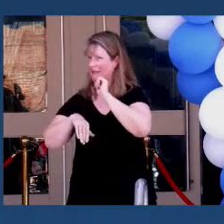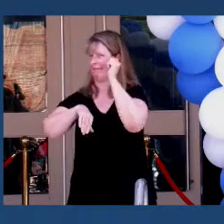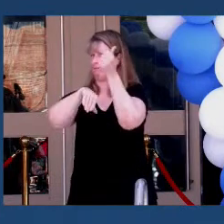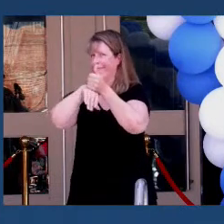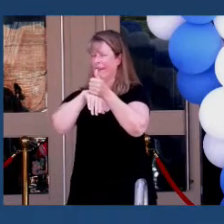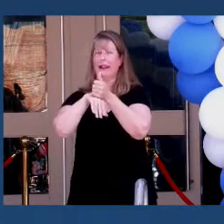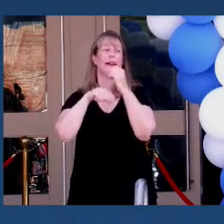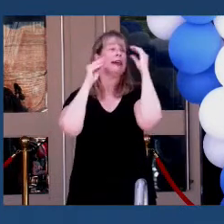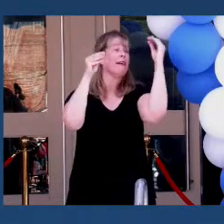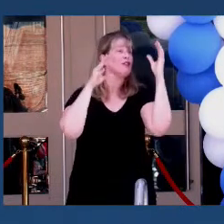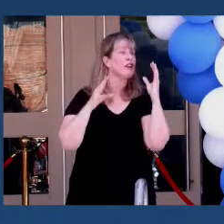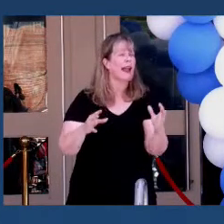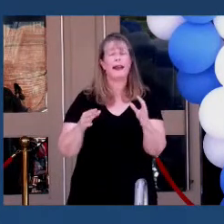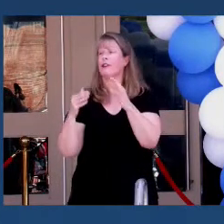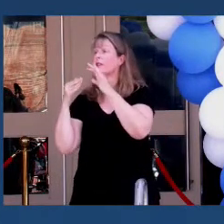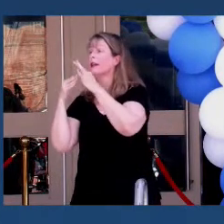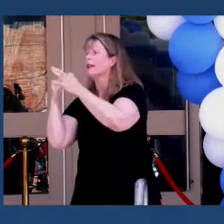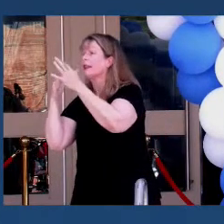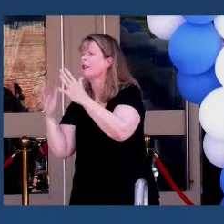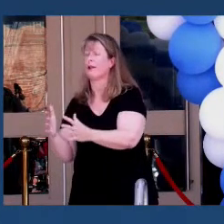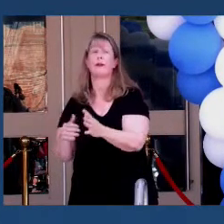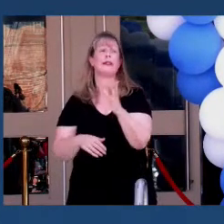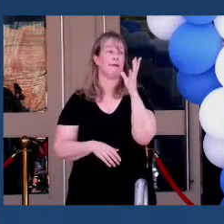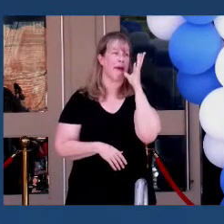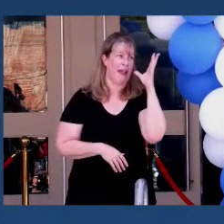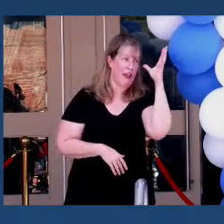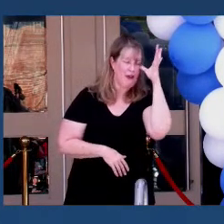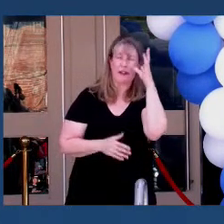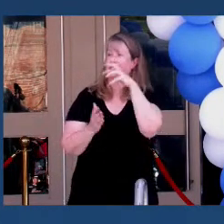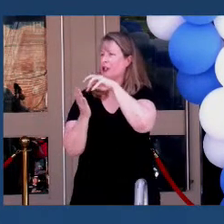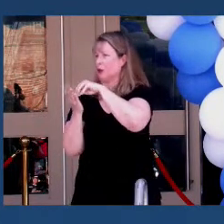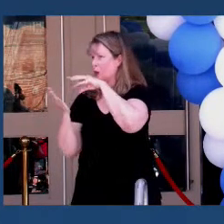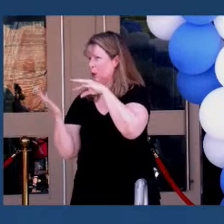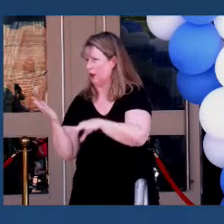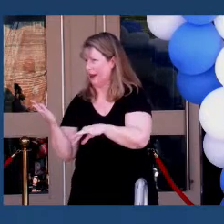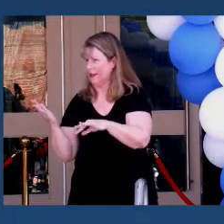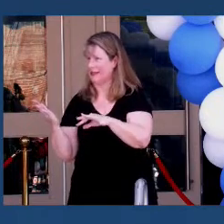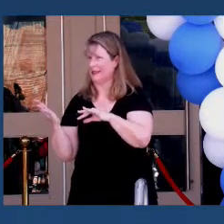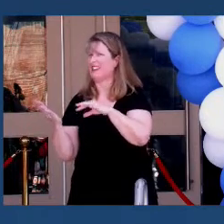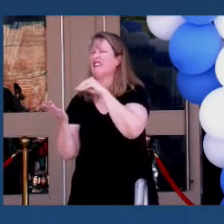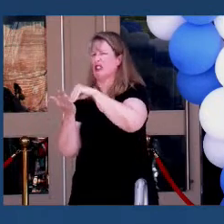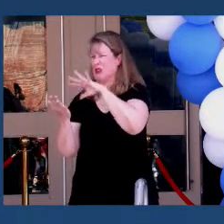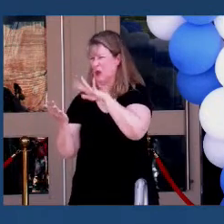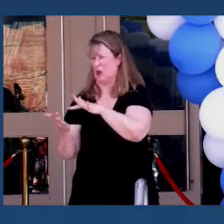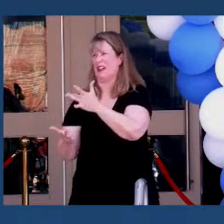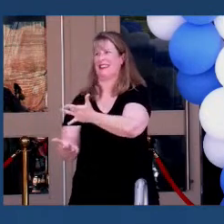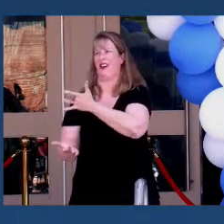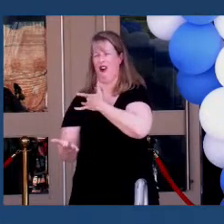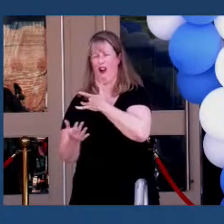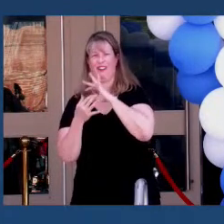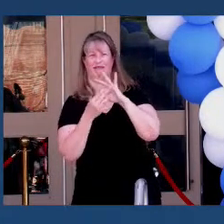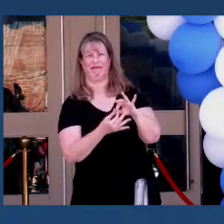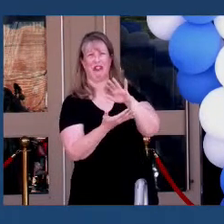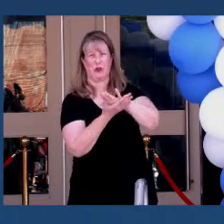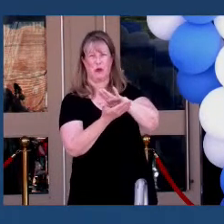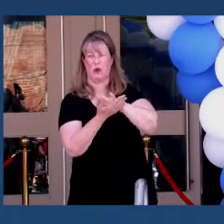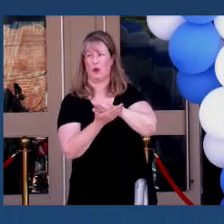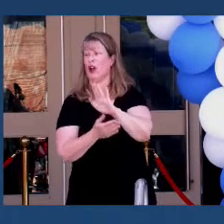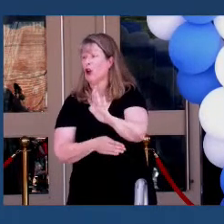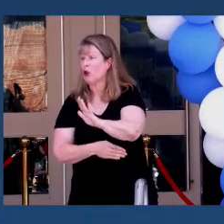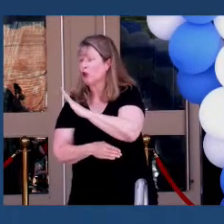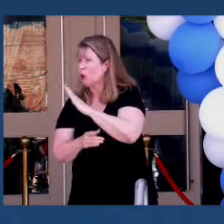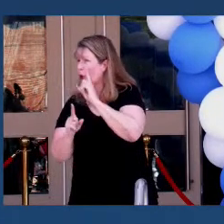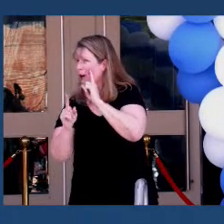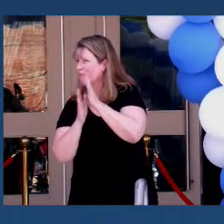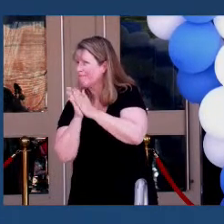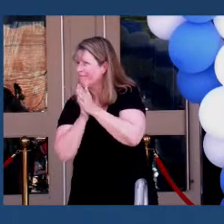most importantly, the parents and students who are the heart of this school. Your dedication and passion has